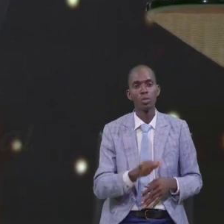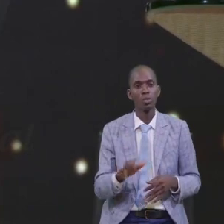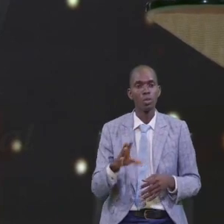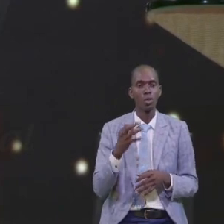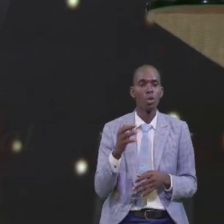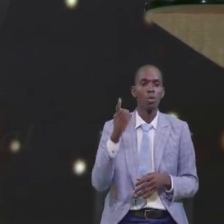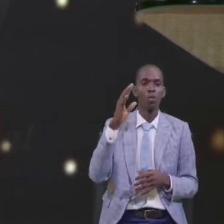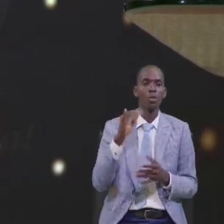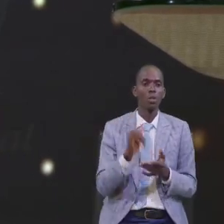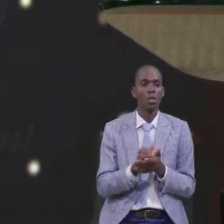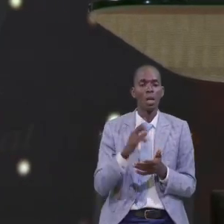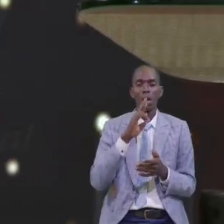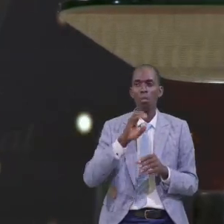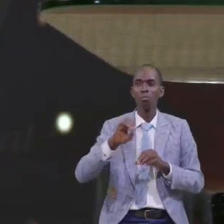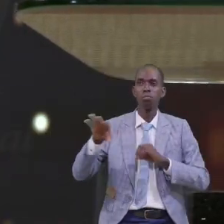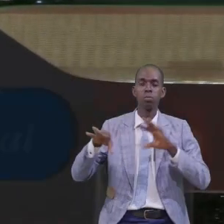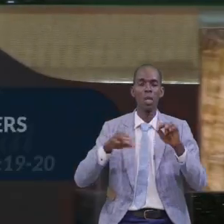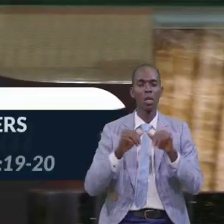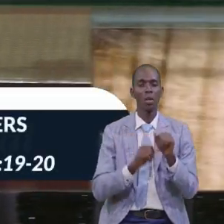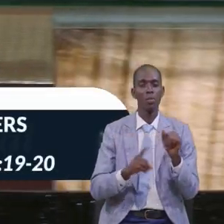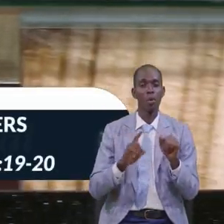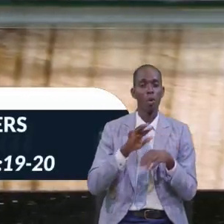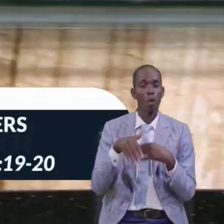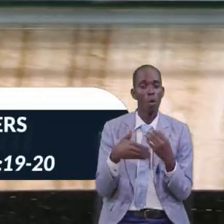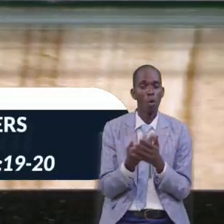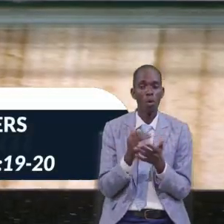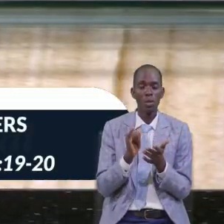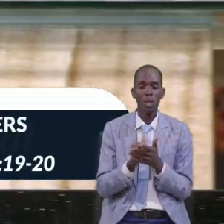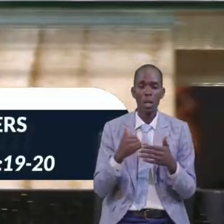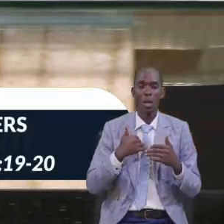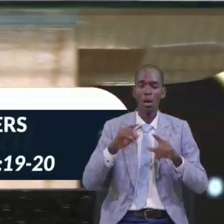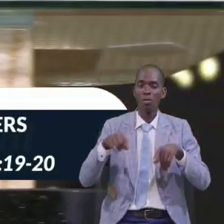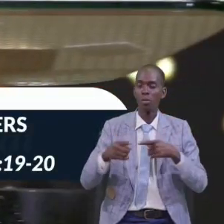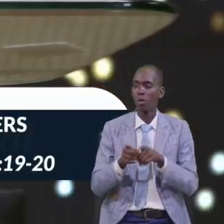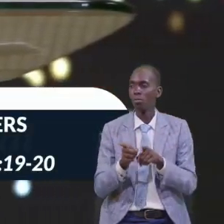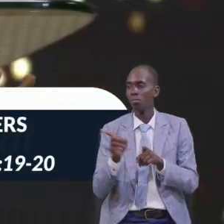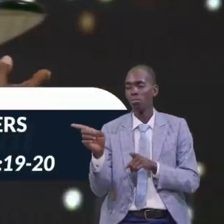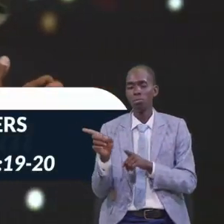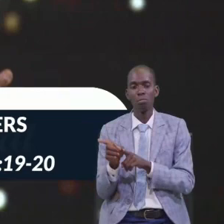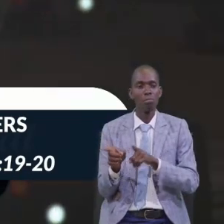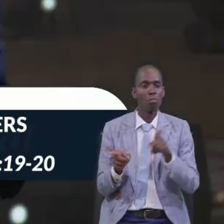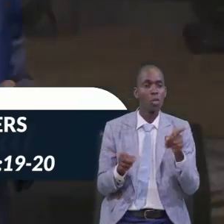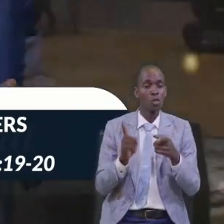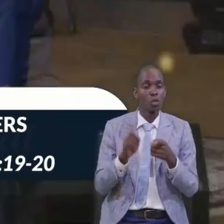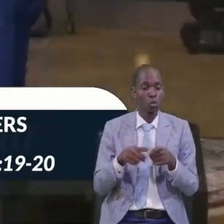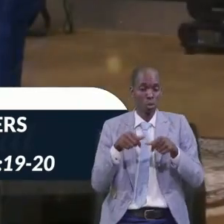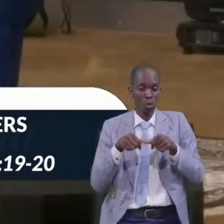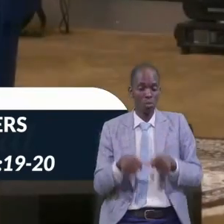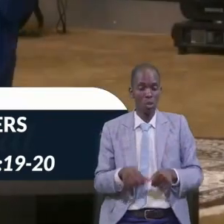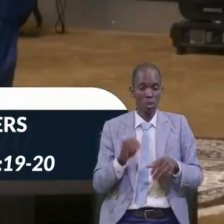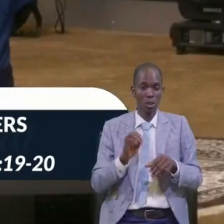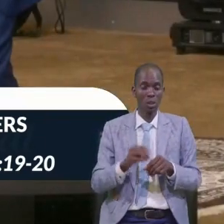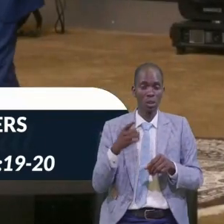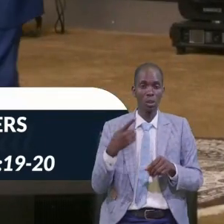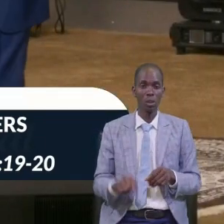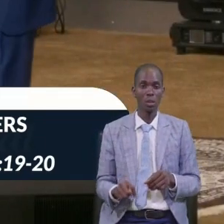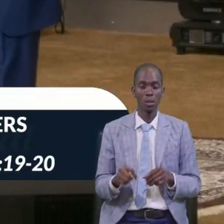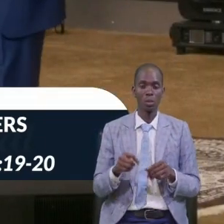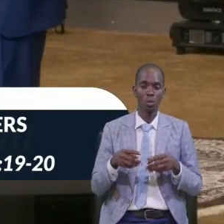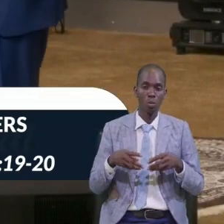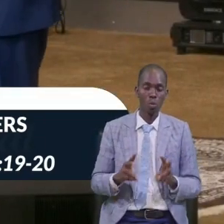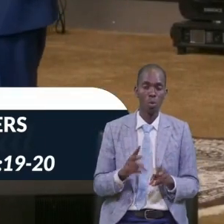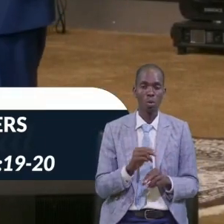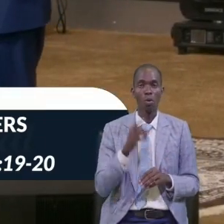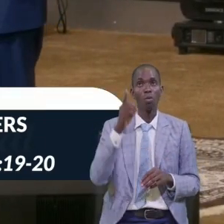scattered abroad. Those who are scattered abroad, to remain children of God, they need the word of God. And that's why